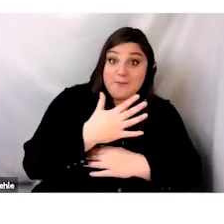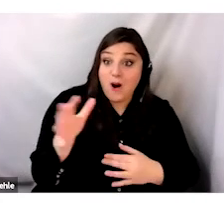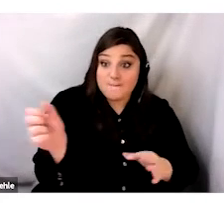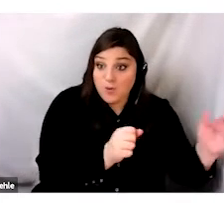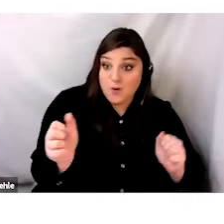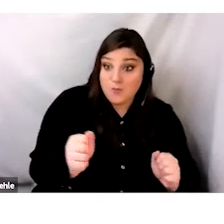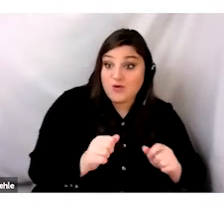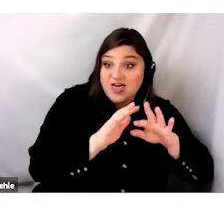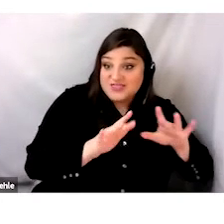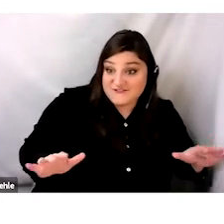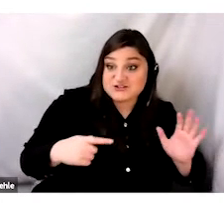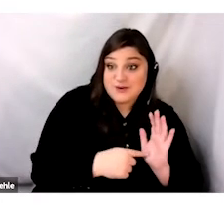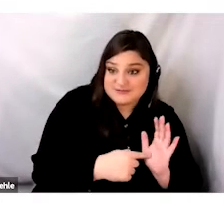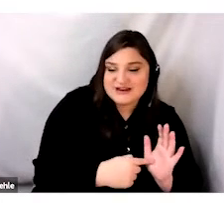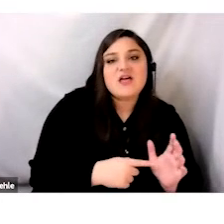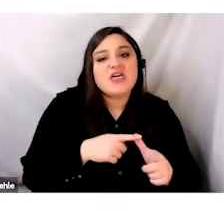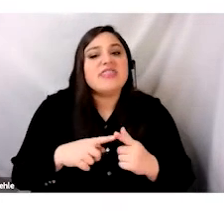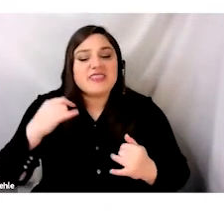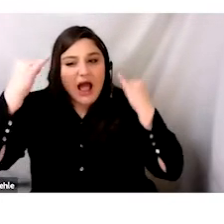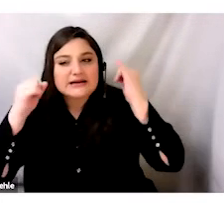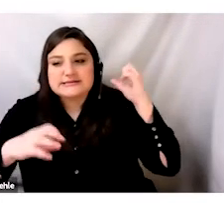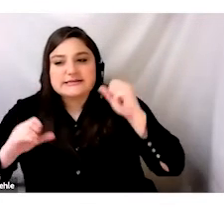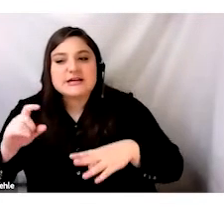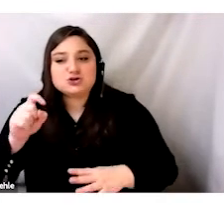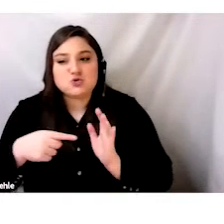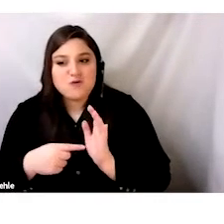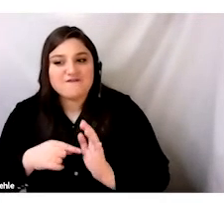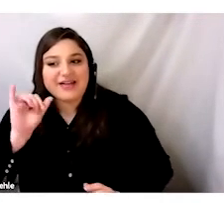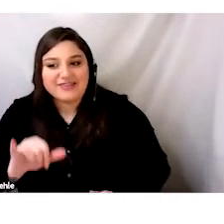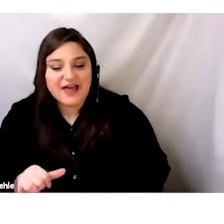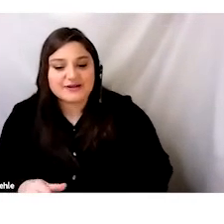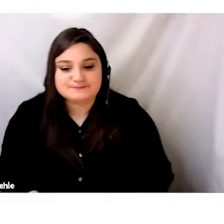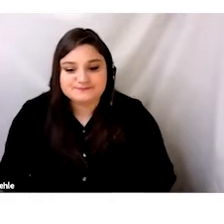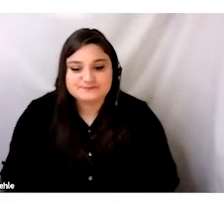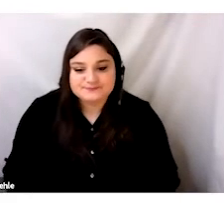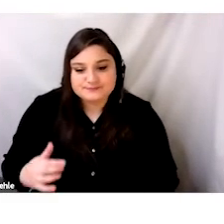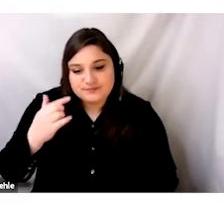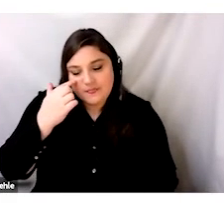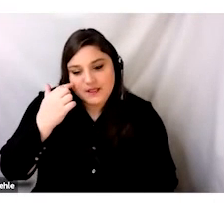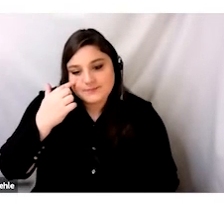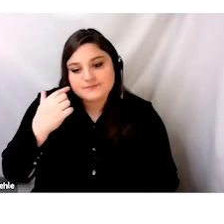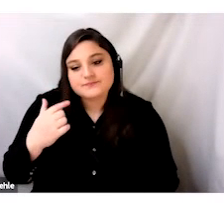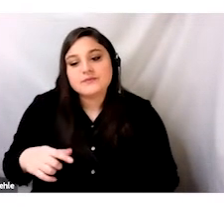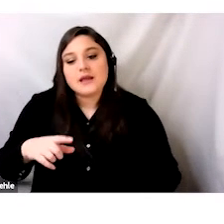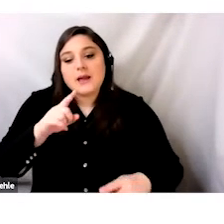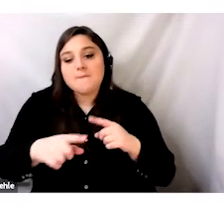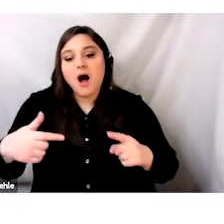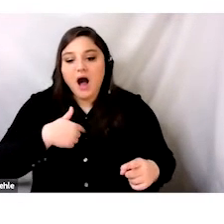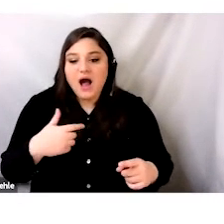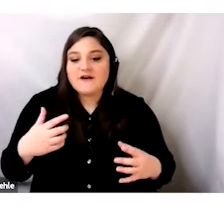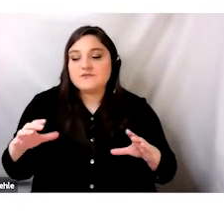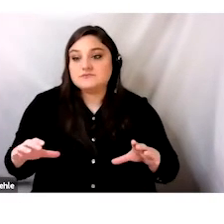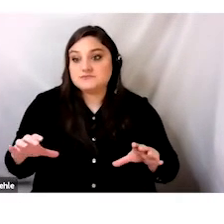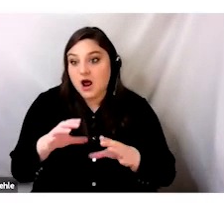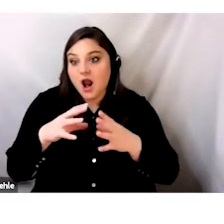existing resources? A colleague of mine that does a lot of great community engagement work in the city of Detroit, Michigan, in the